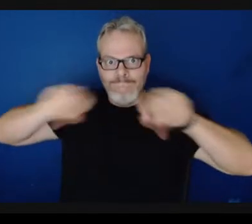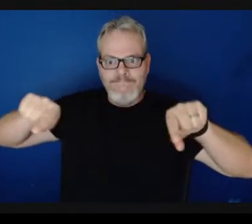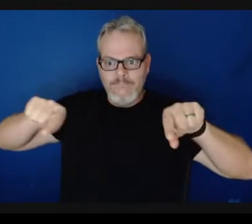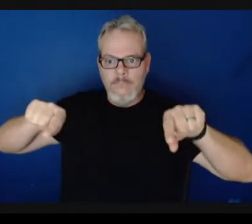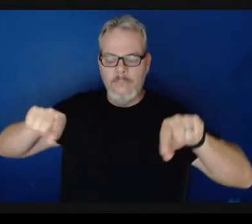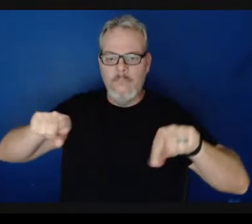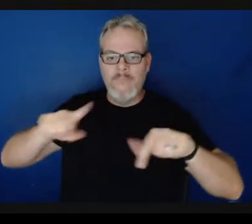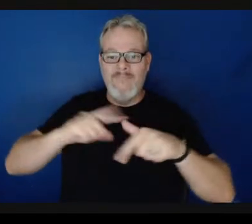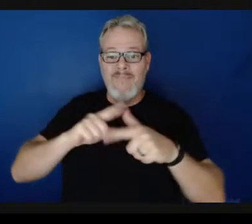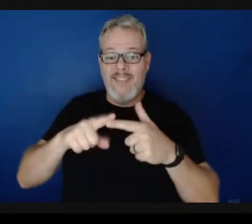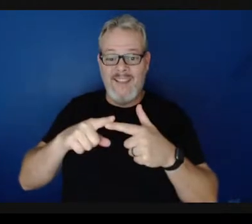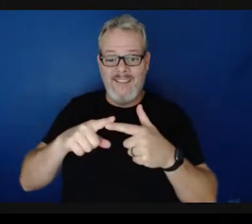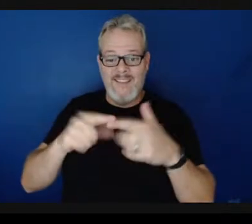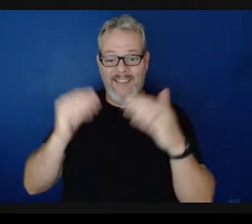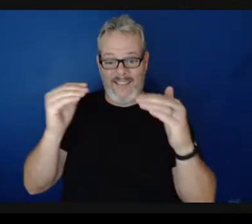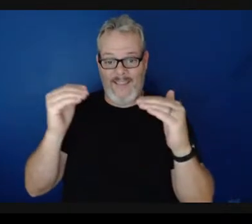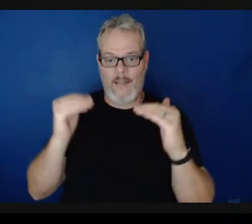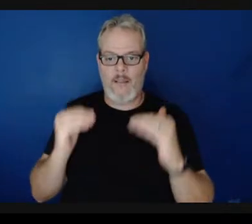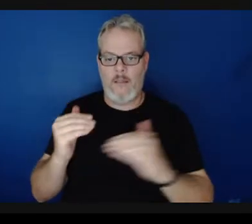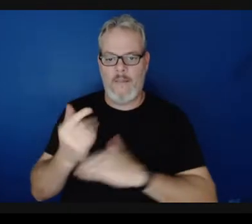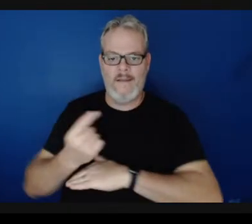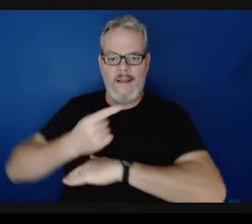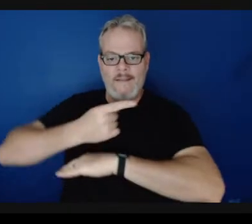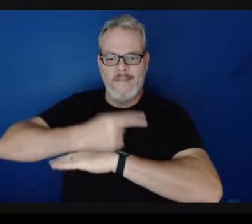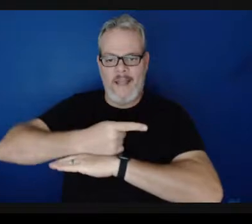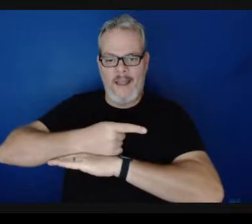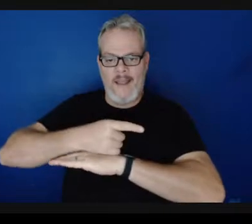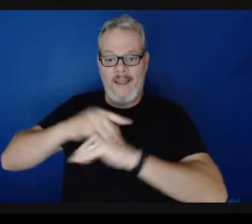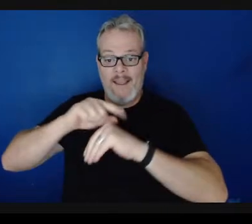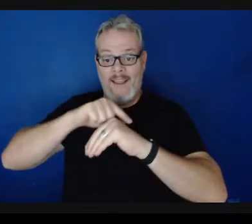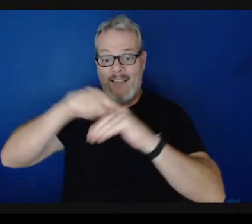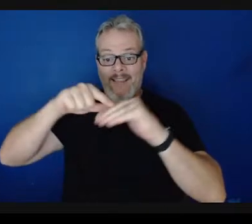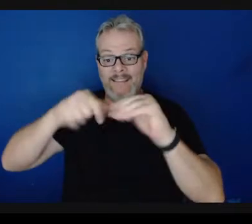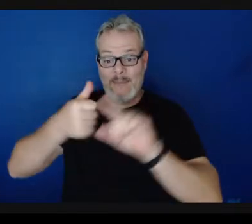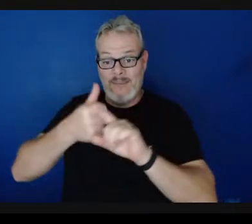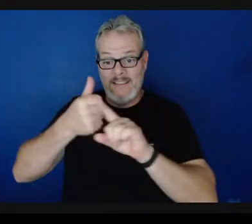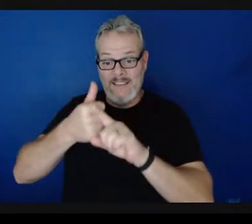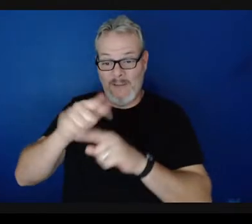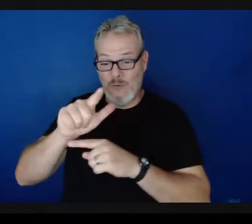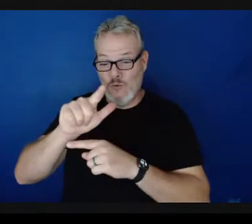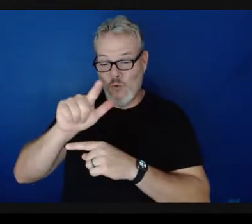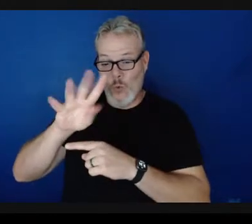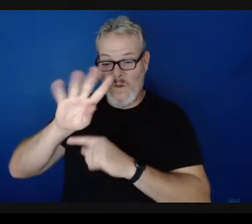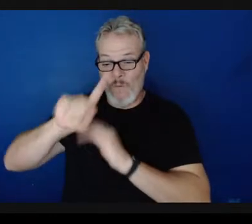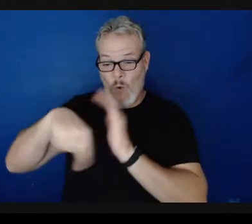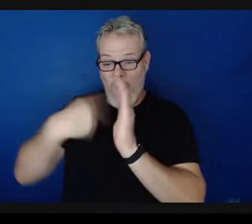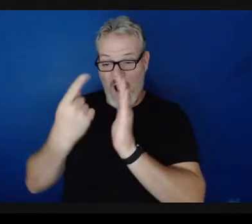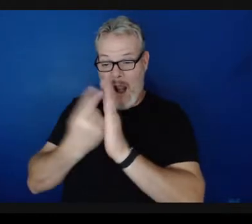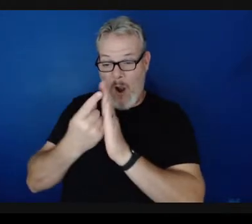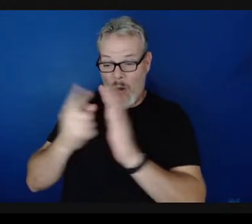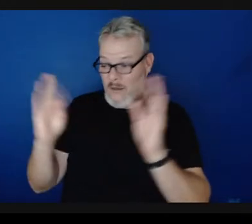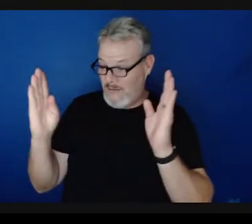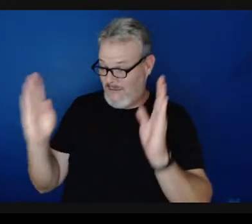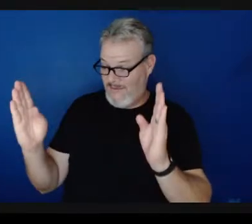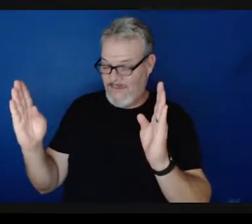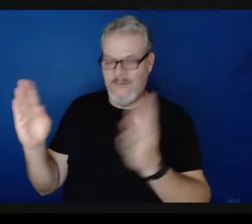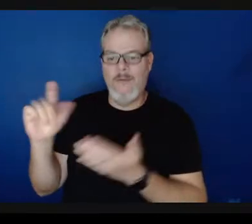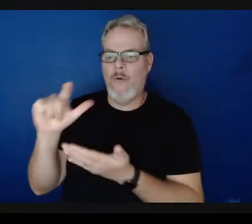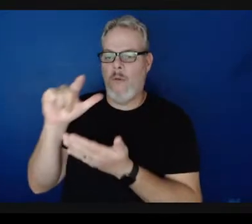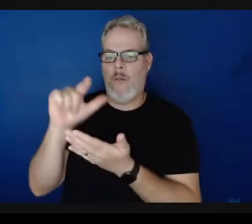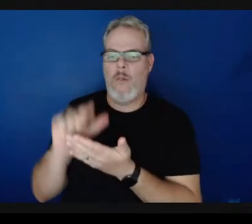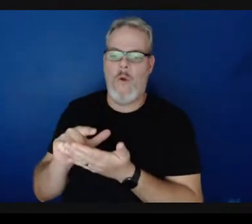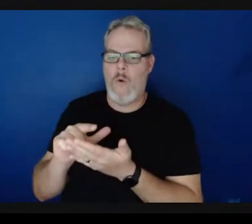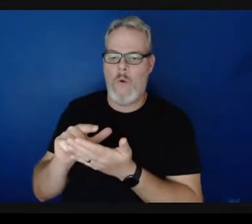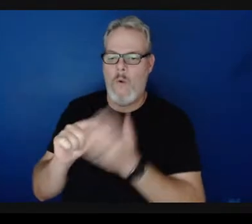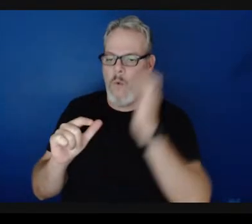day, seismicity at the summit was low for the previous 24 hours, continued to be low on the